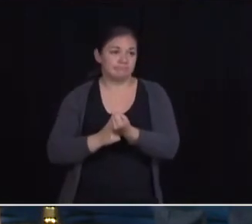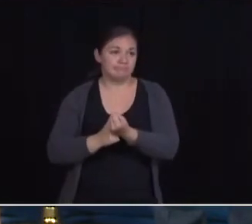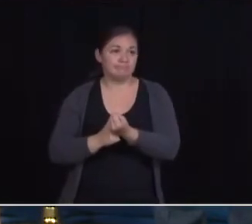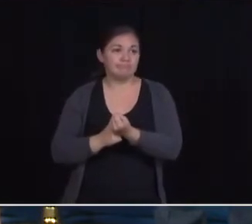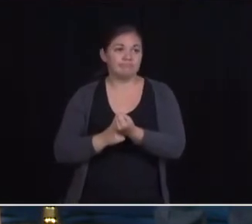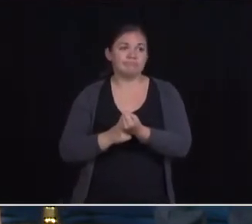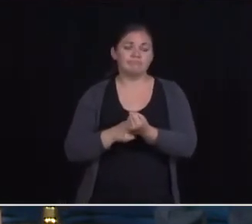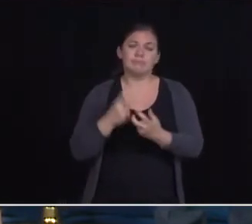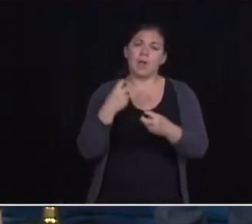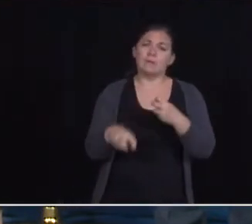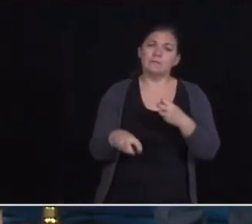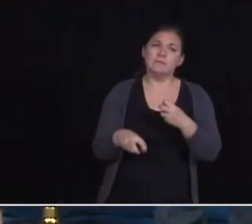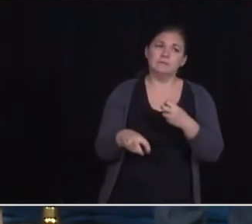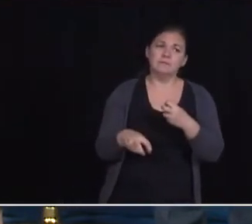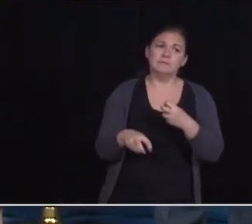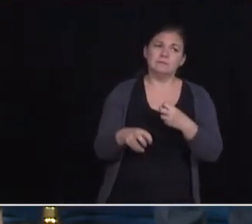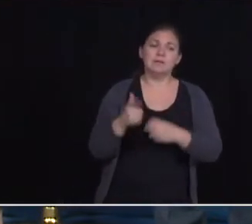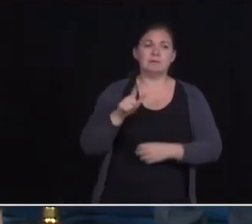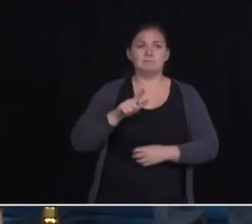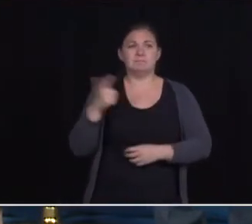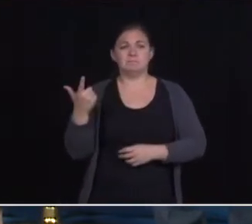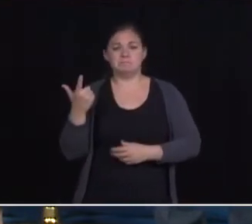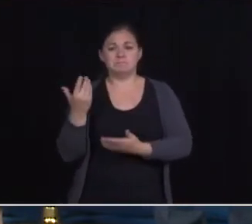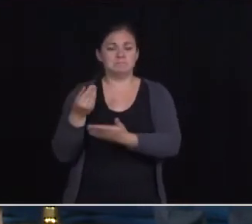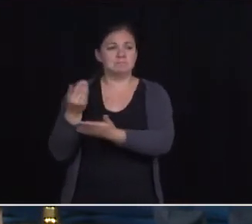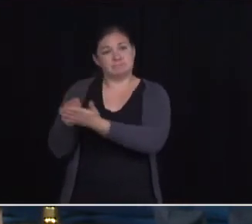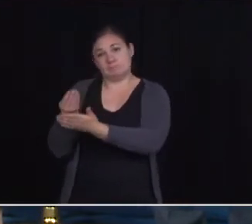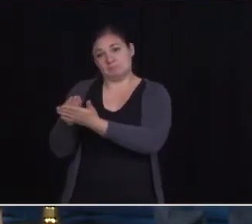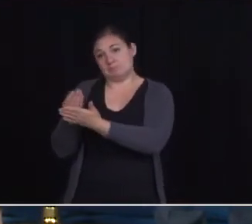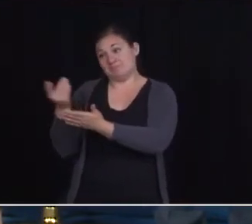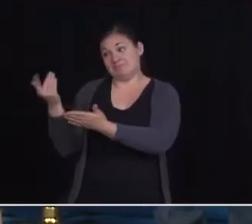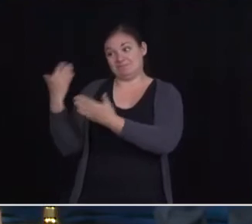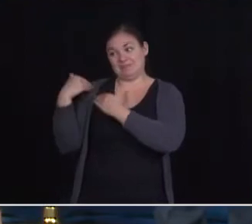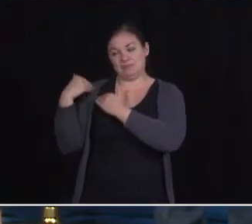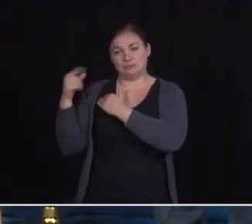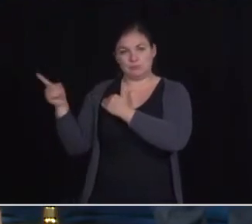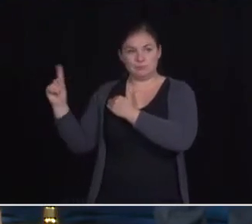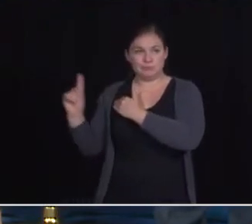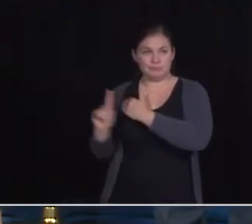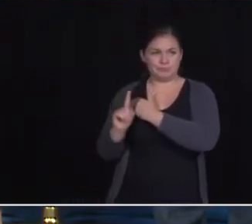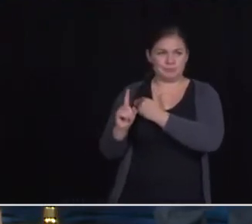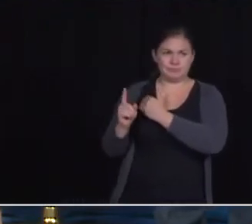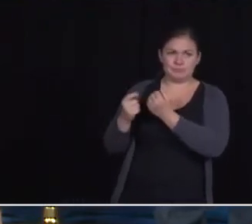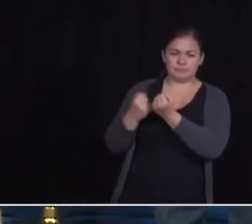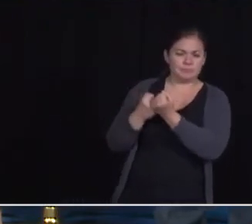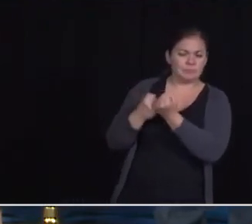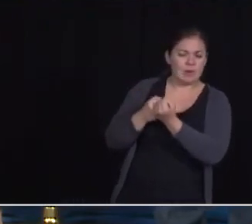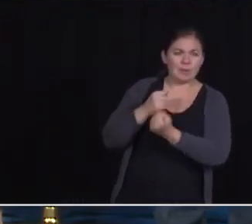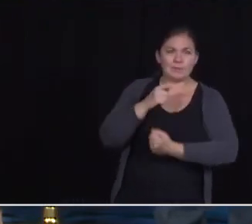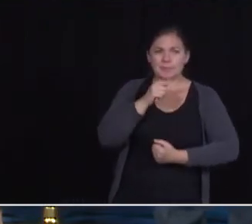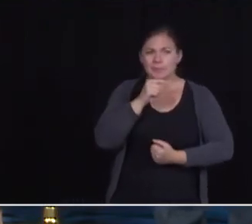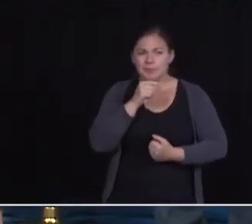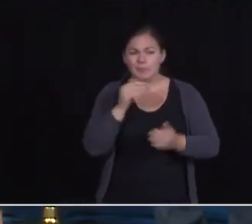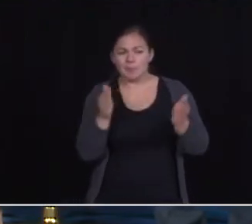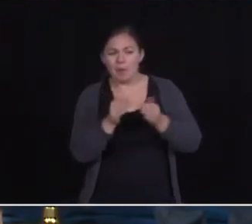I'm going to pass it over to the finance minister on some of the areas that we're going to support these small businesses